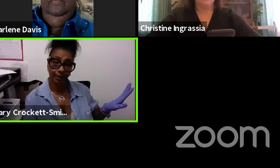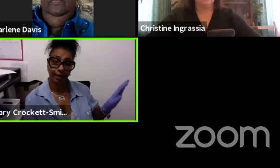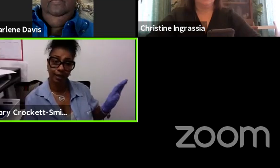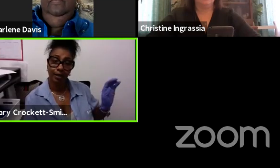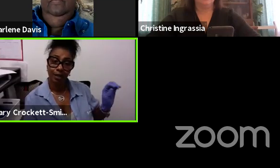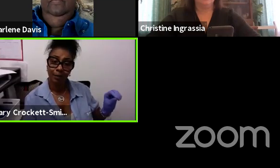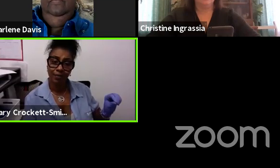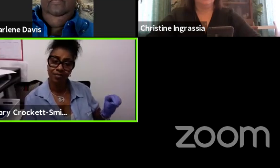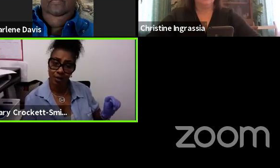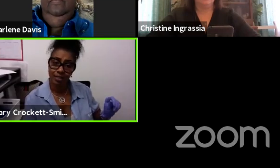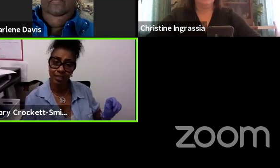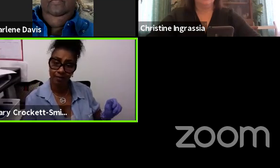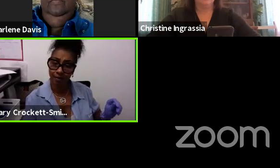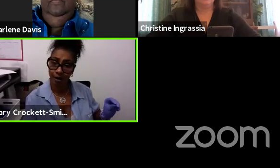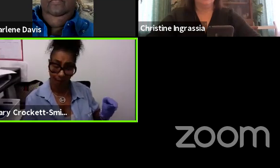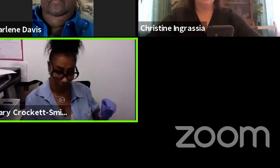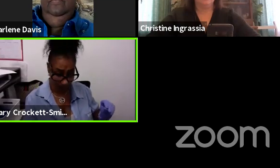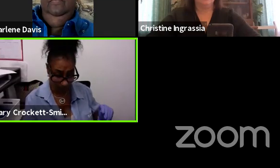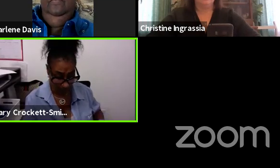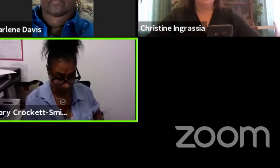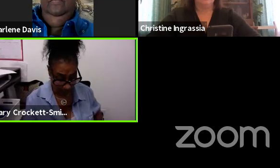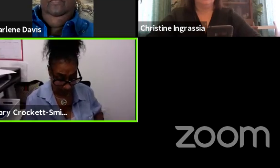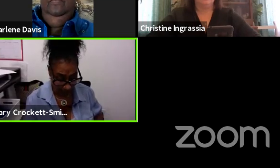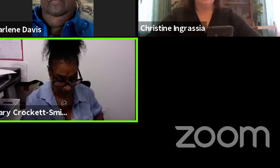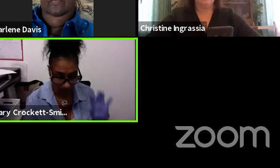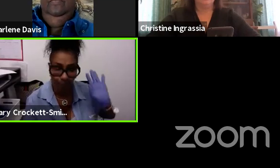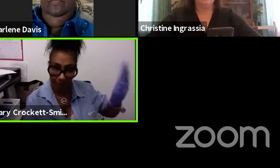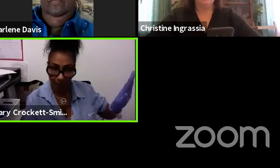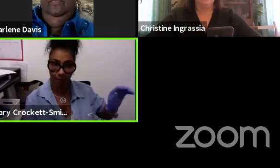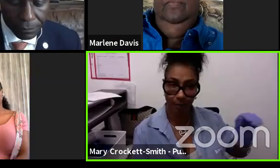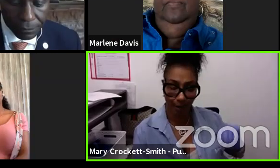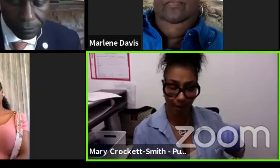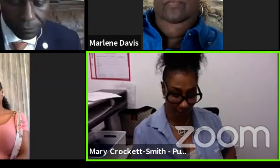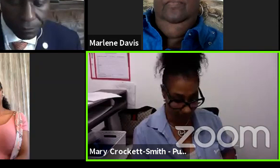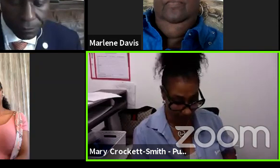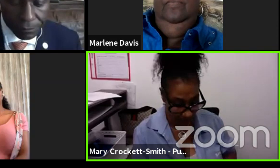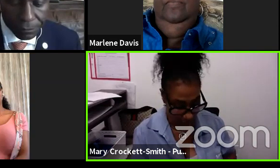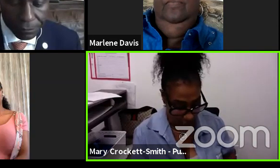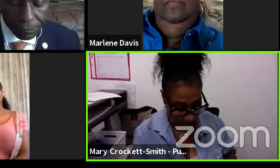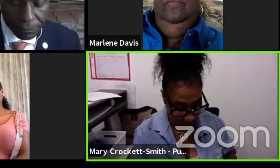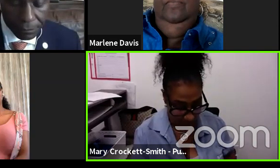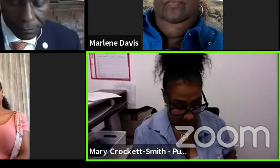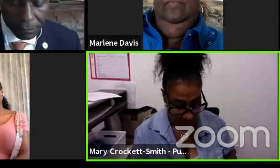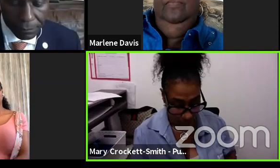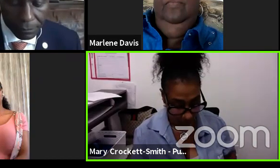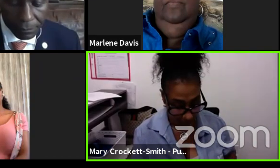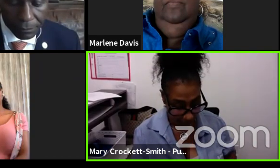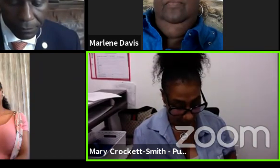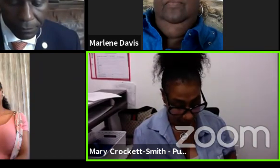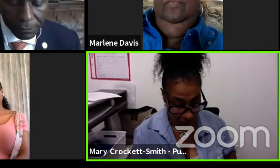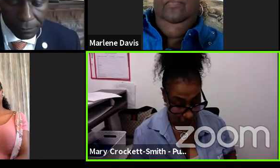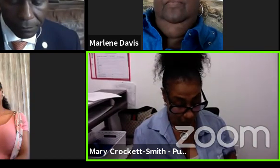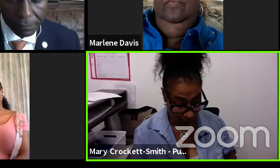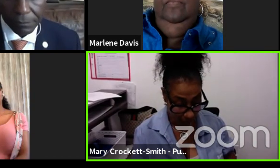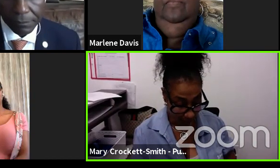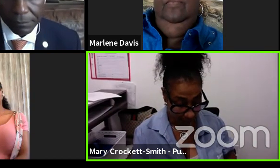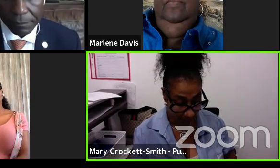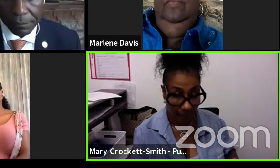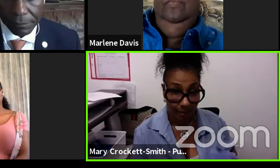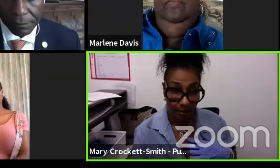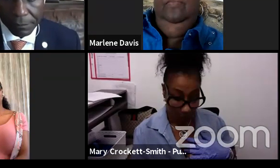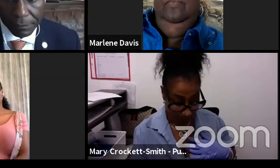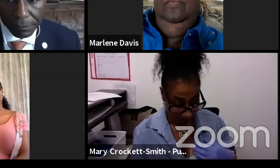electromagnetic cleaning. It'd be about 1 minute. Okay, could be, monthly could be about $3,720 additional to